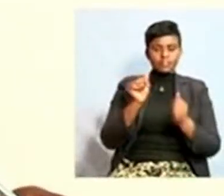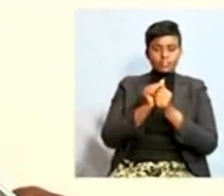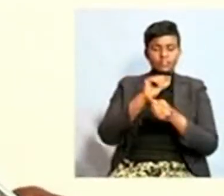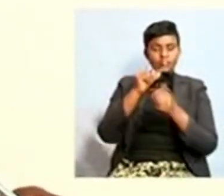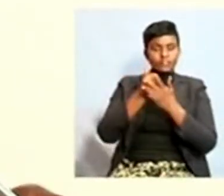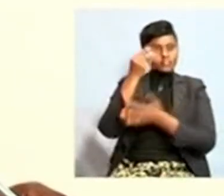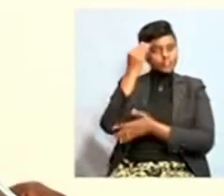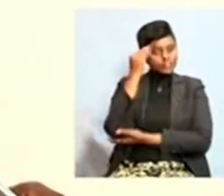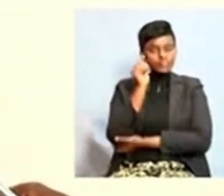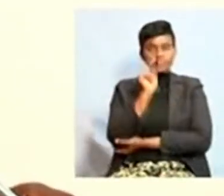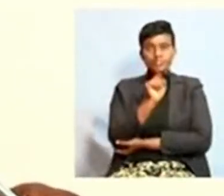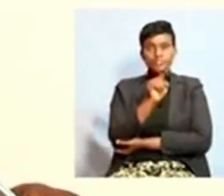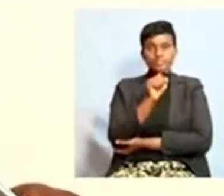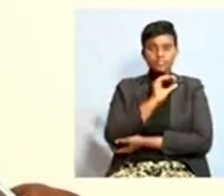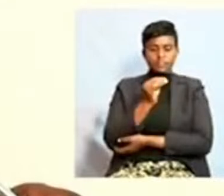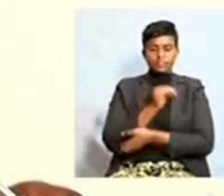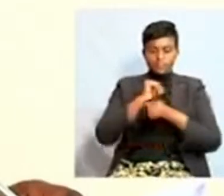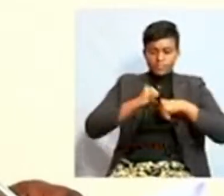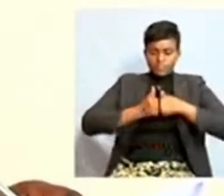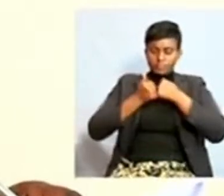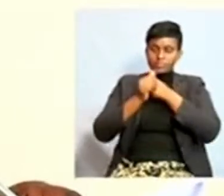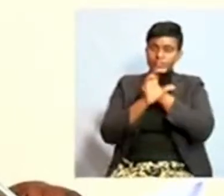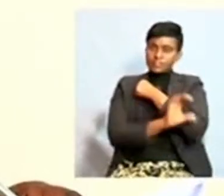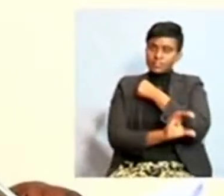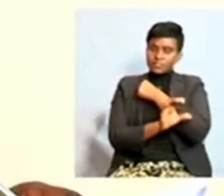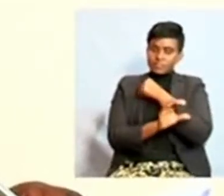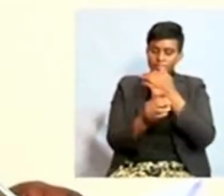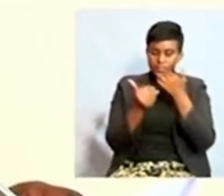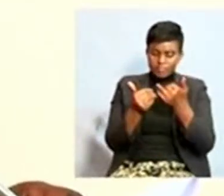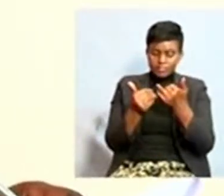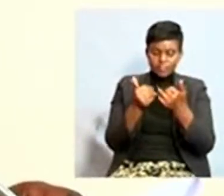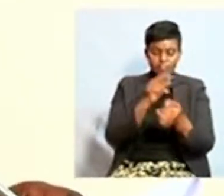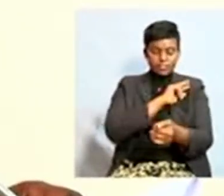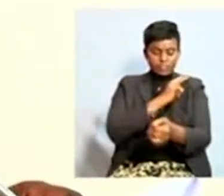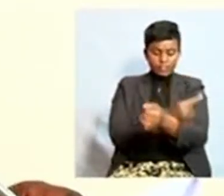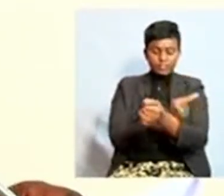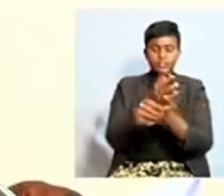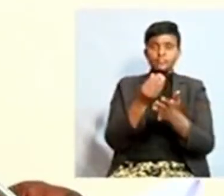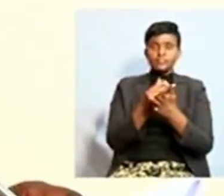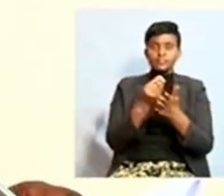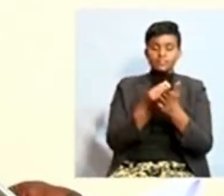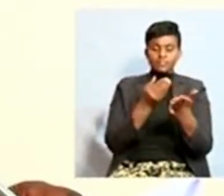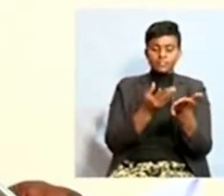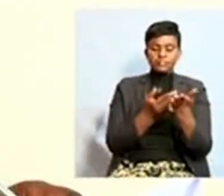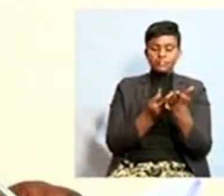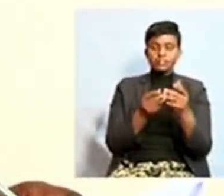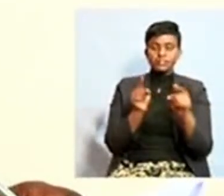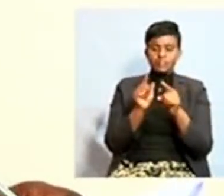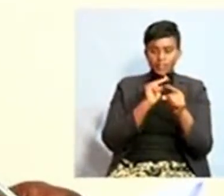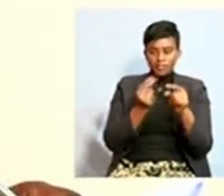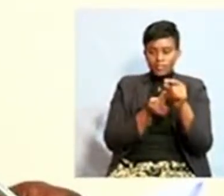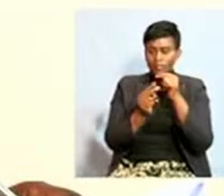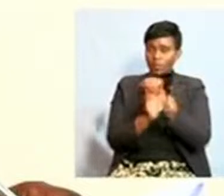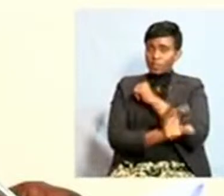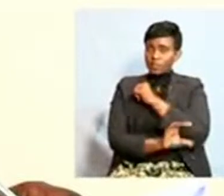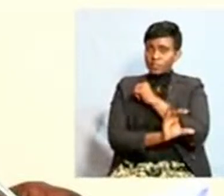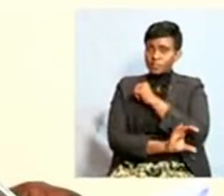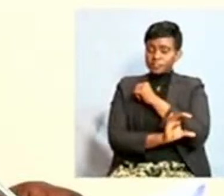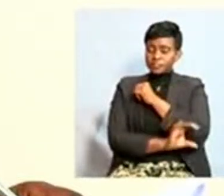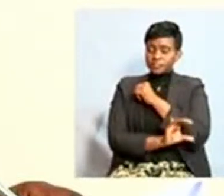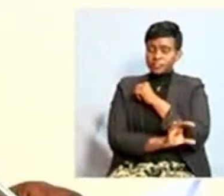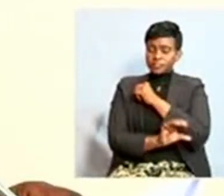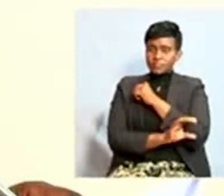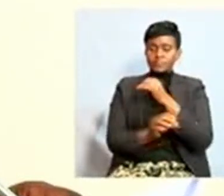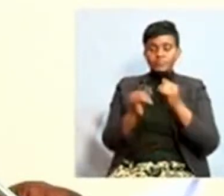considering our current resource constraints as a country.